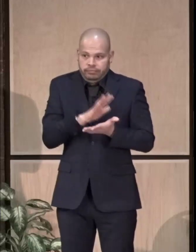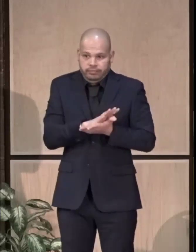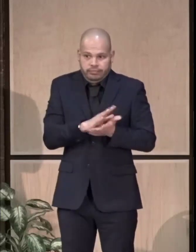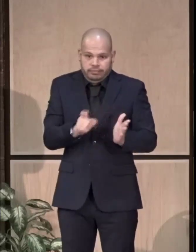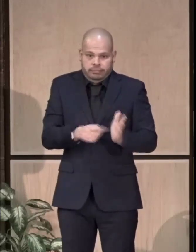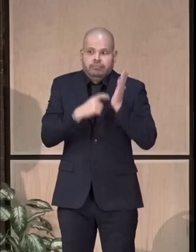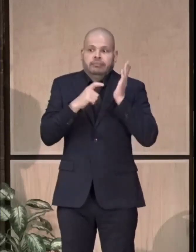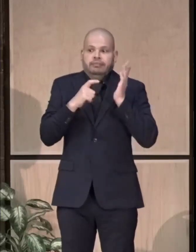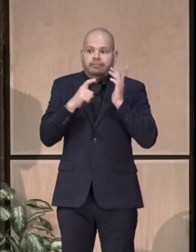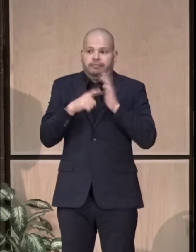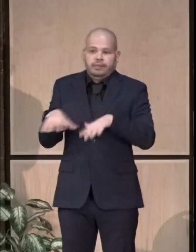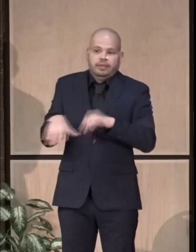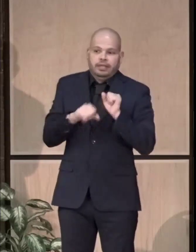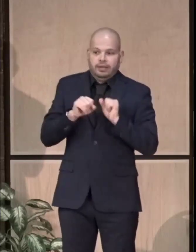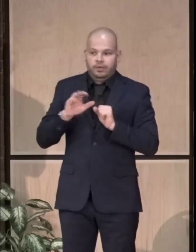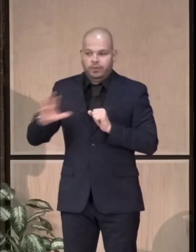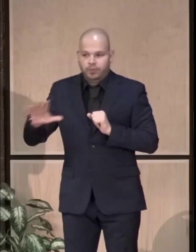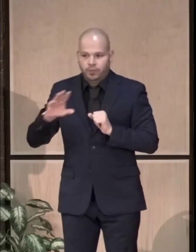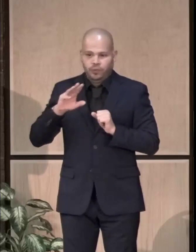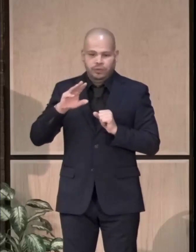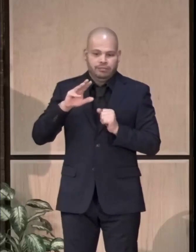loop on any of this because of HIPAA.